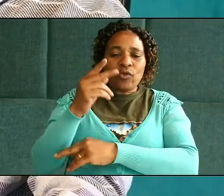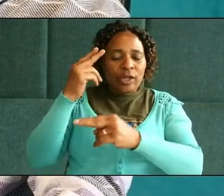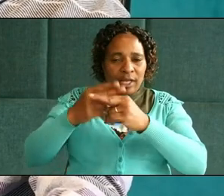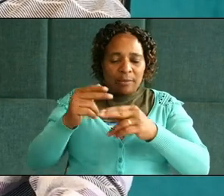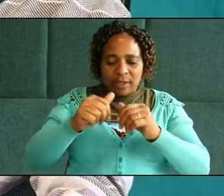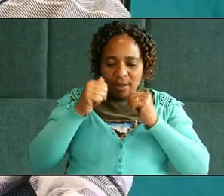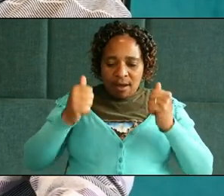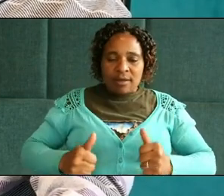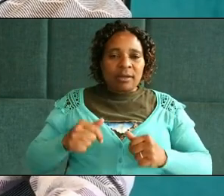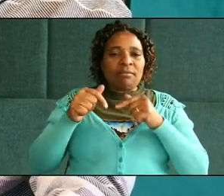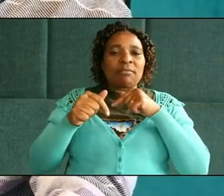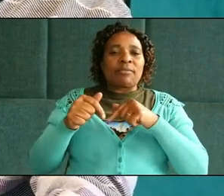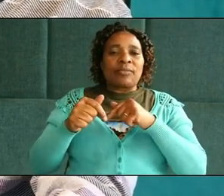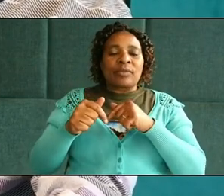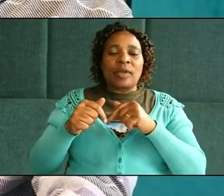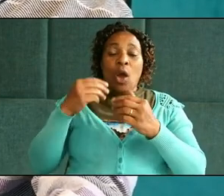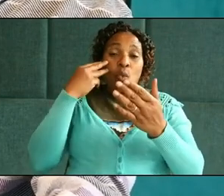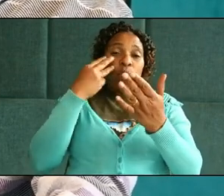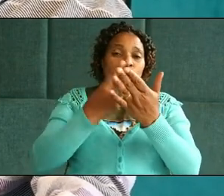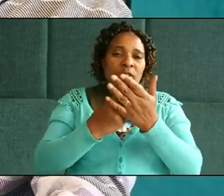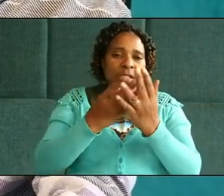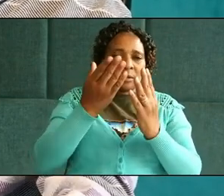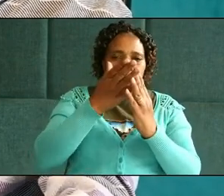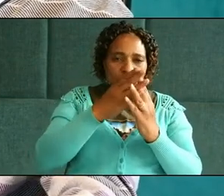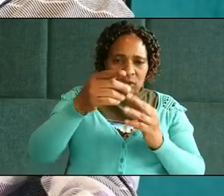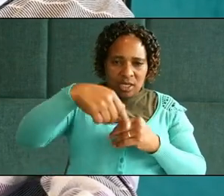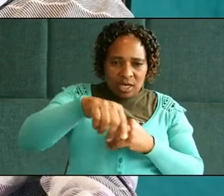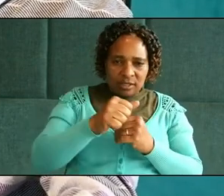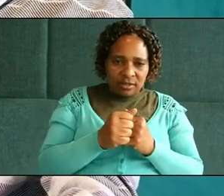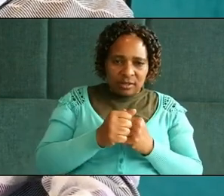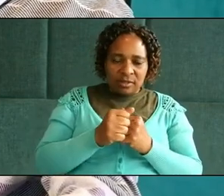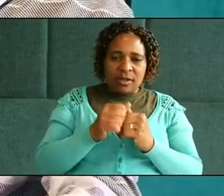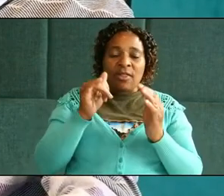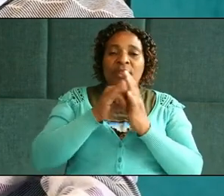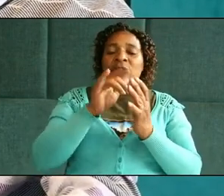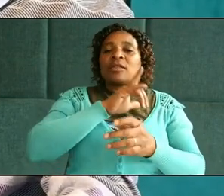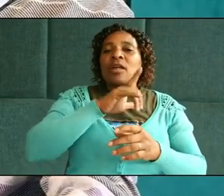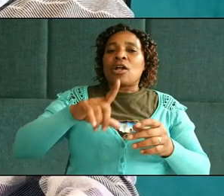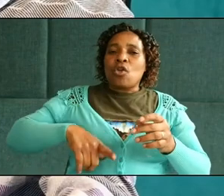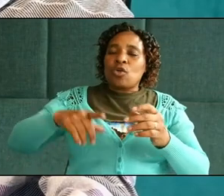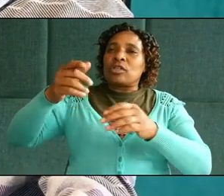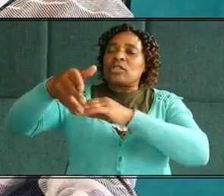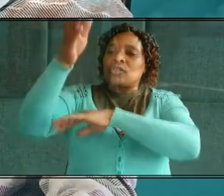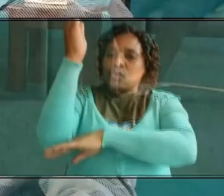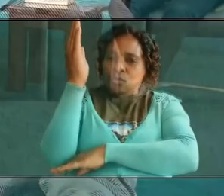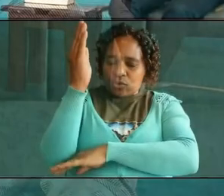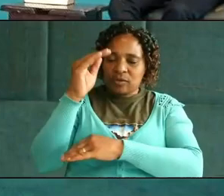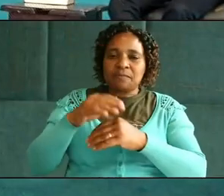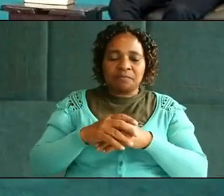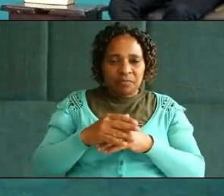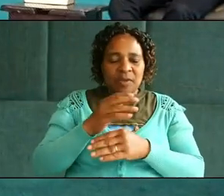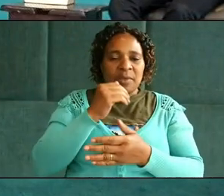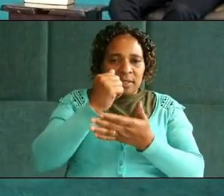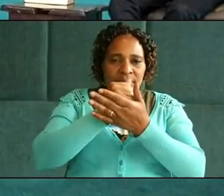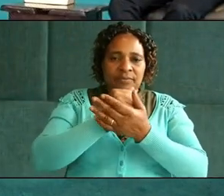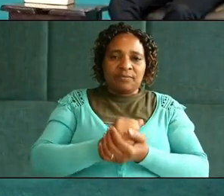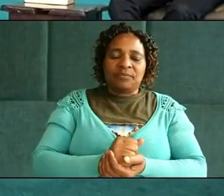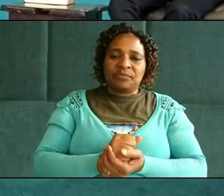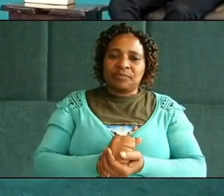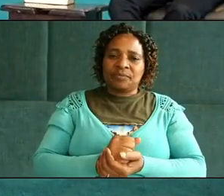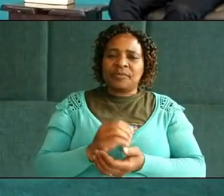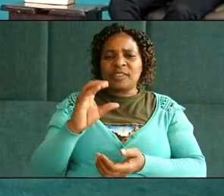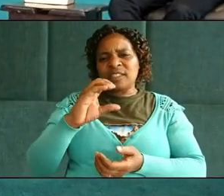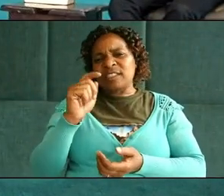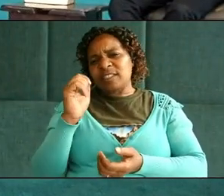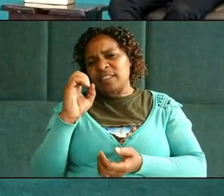altar a witness between us that the Lord is God. Amen. Amen. Amen. Sid, what do